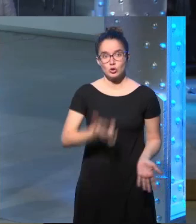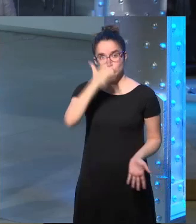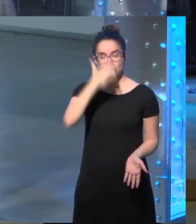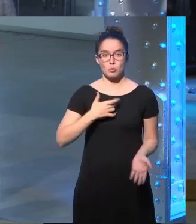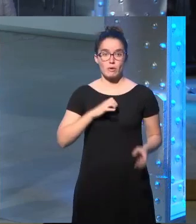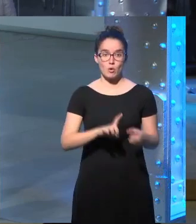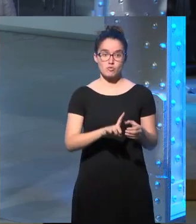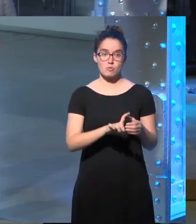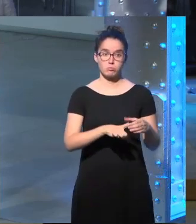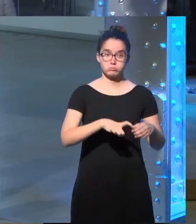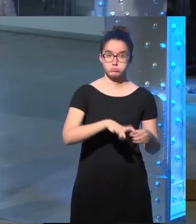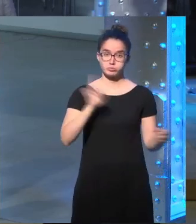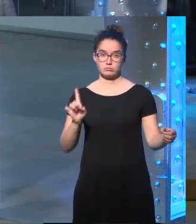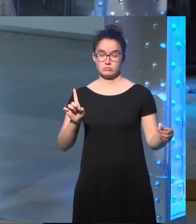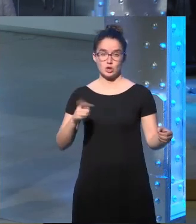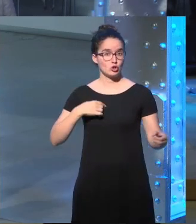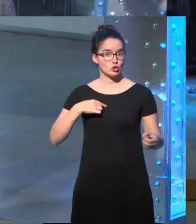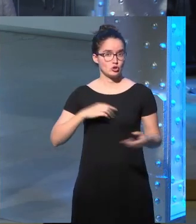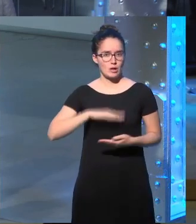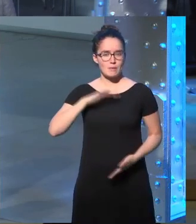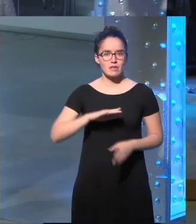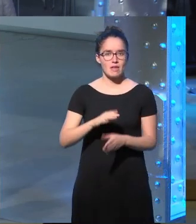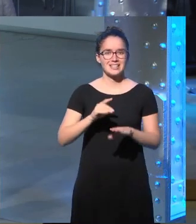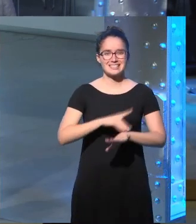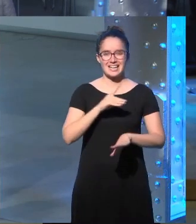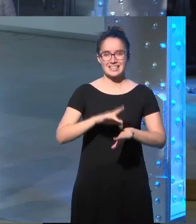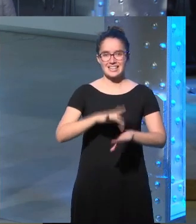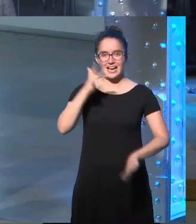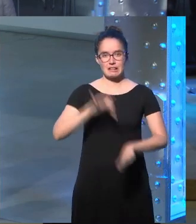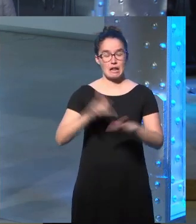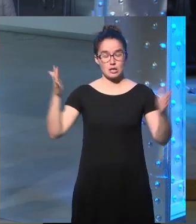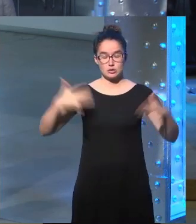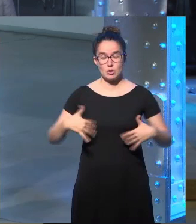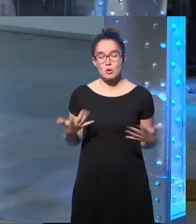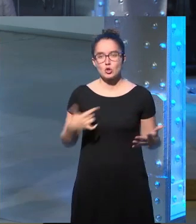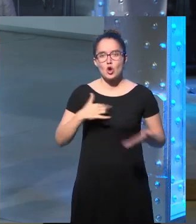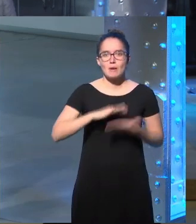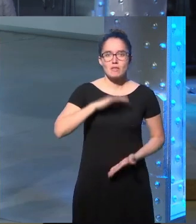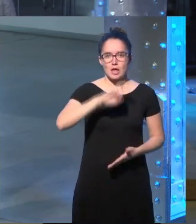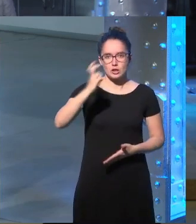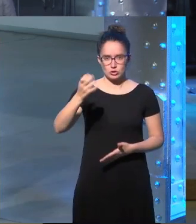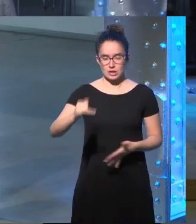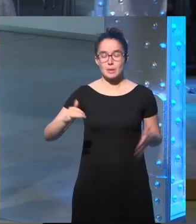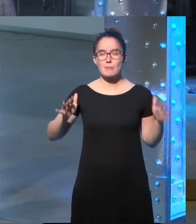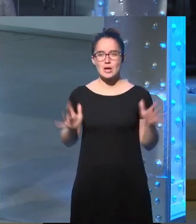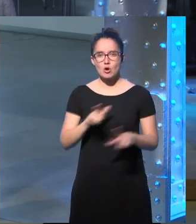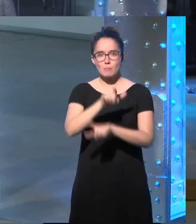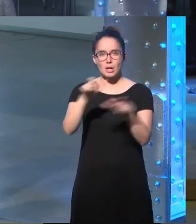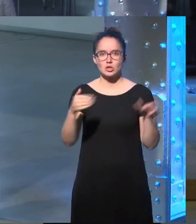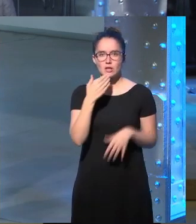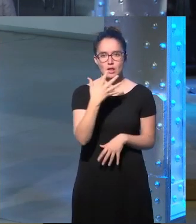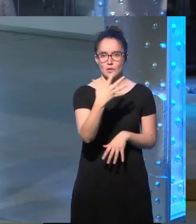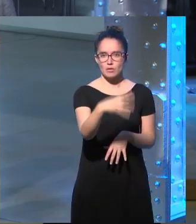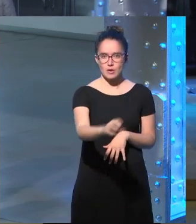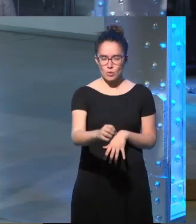For example, I could be an excluded one. I don't have digital competences and skills. Perhaps I may have other skills,